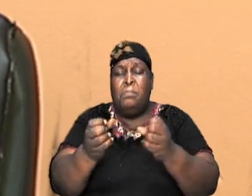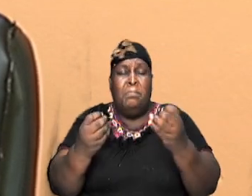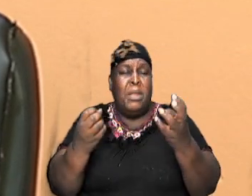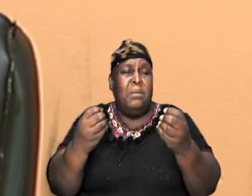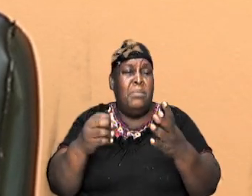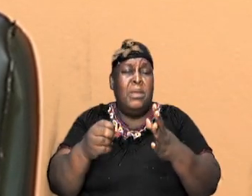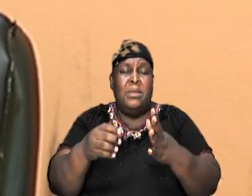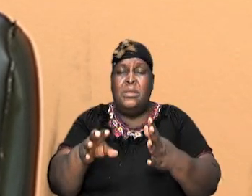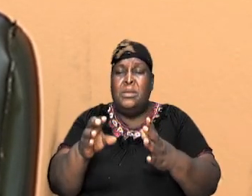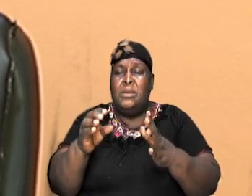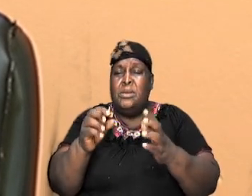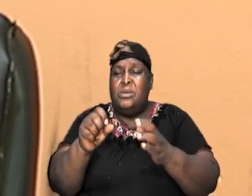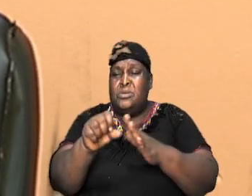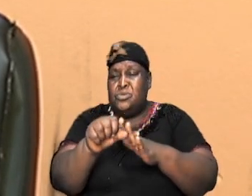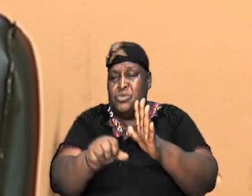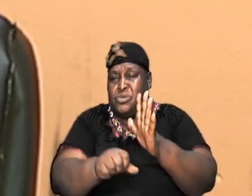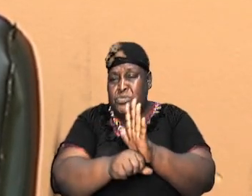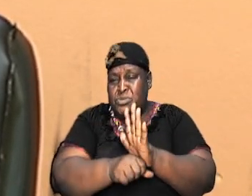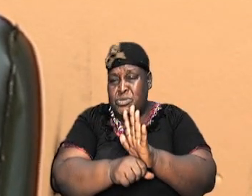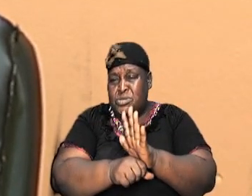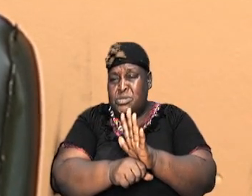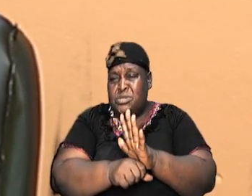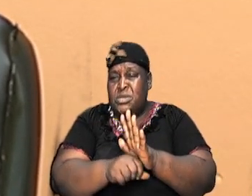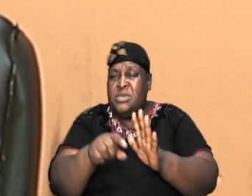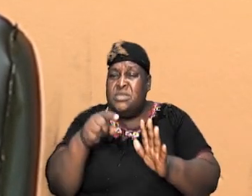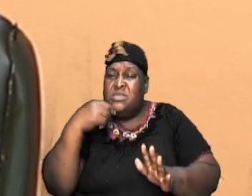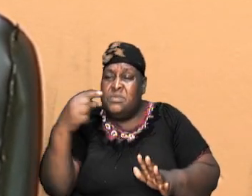we start this class, we're going to first just look at